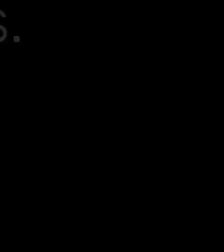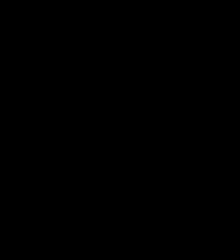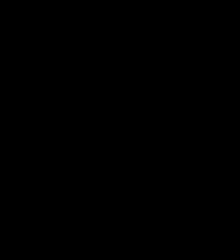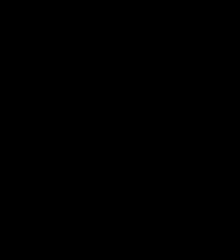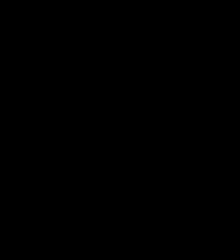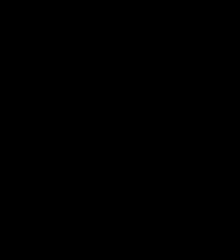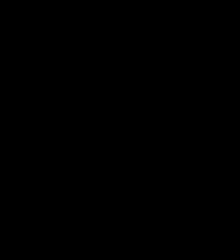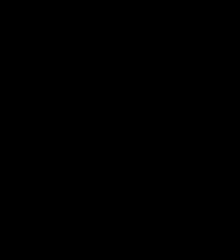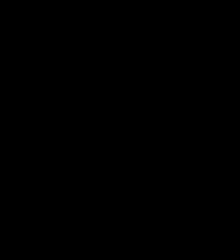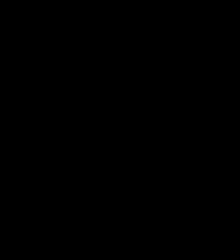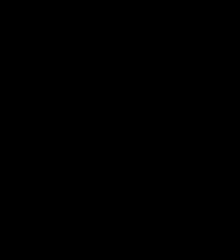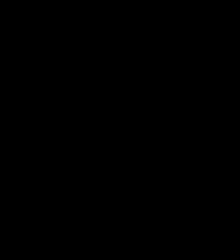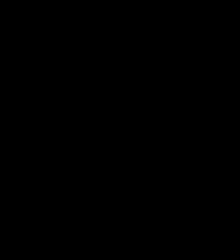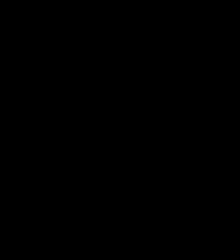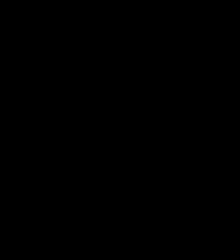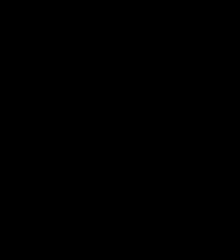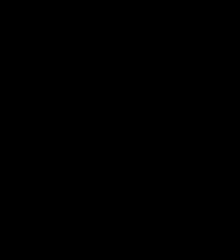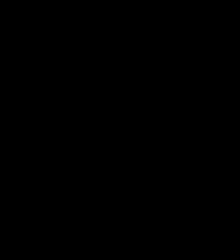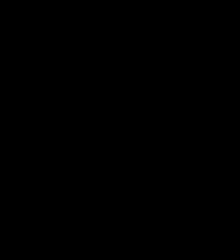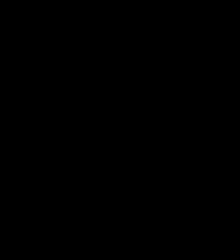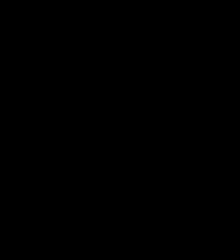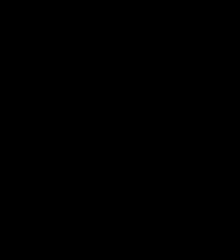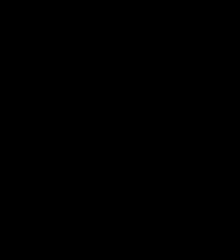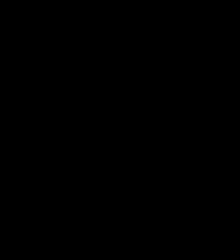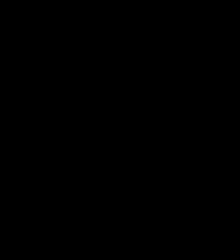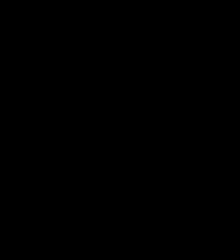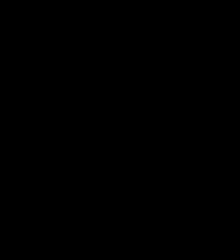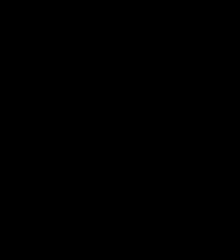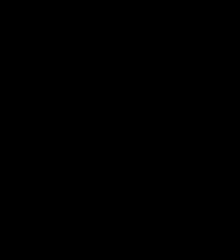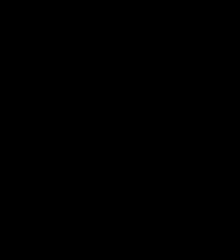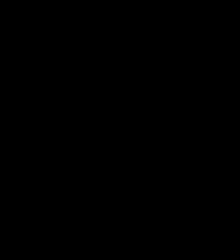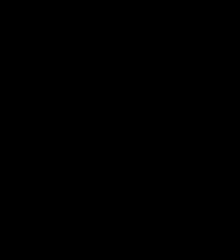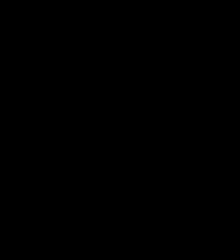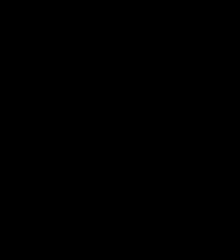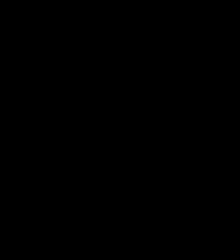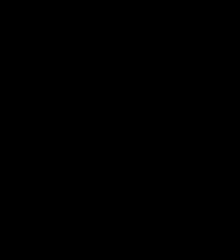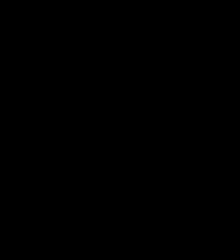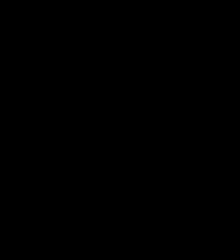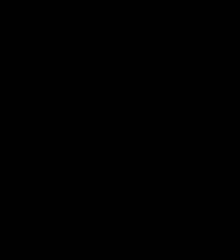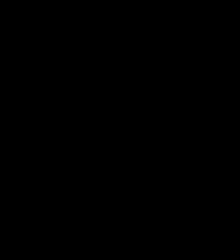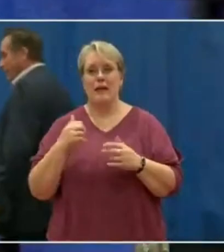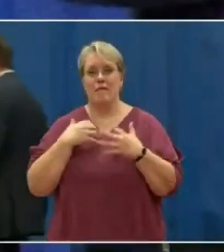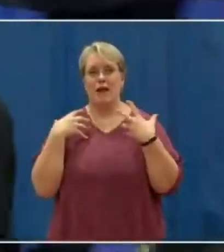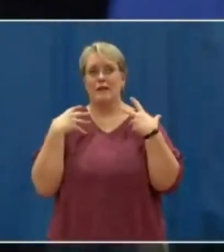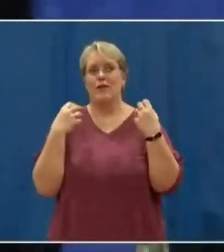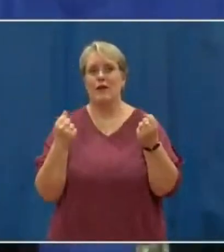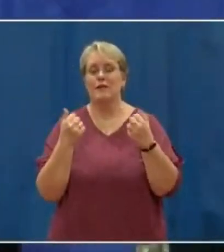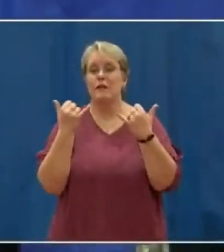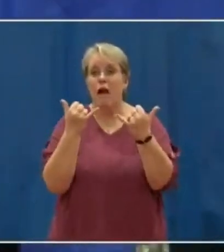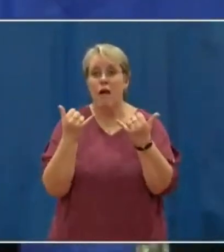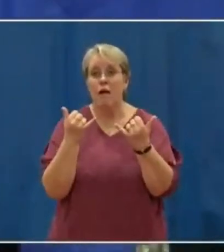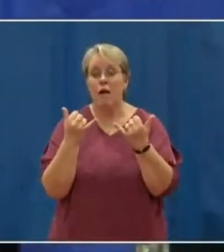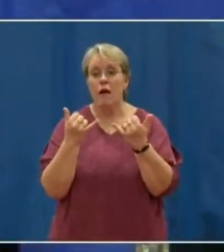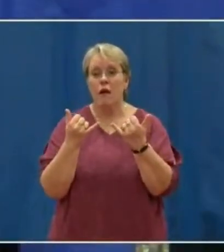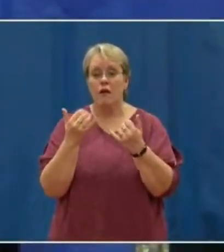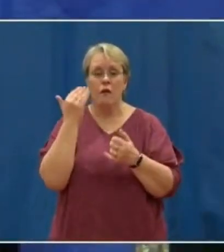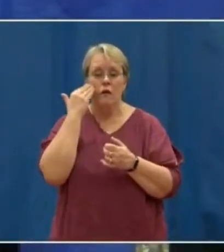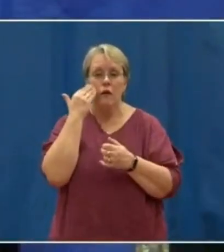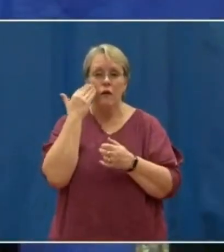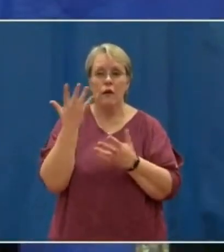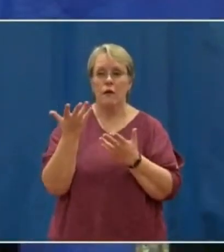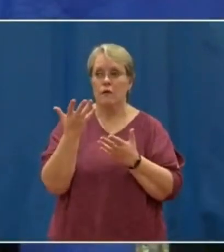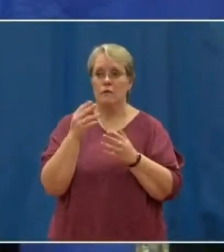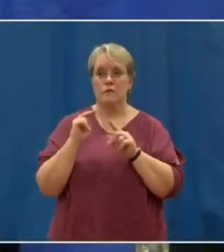Back then it was kind of funny. I never did it, by the way. I want to make that clear. I never had the courage to do it. But now, you know, when you